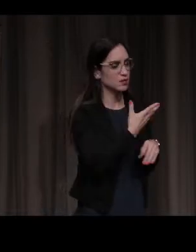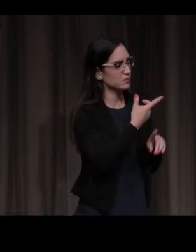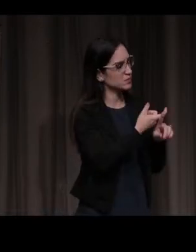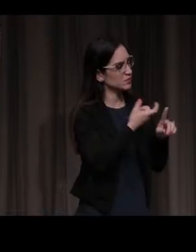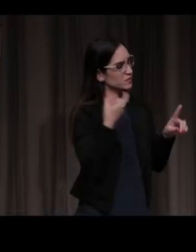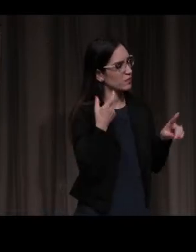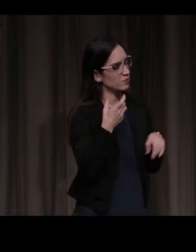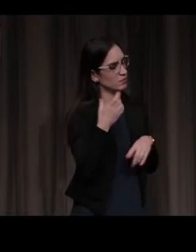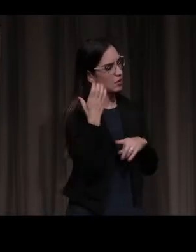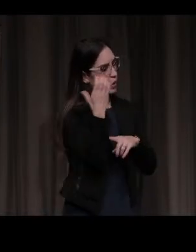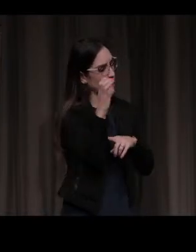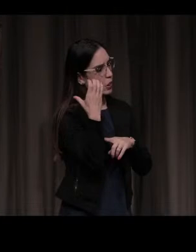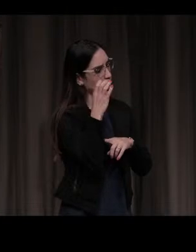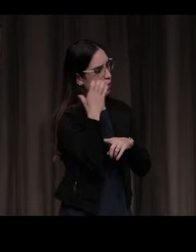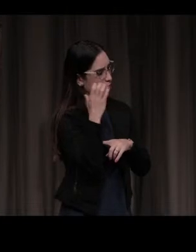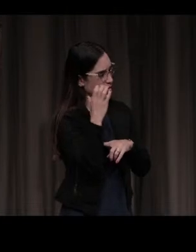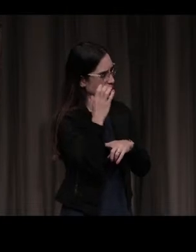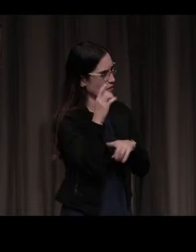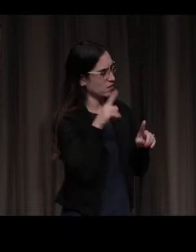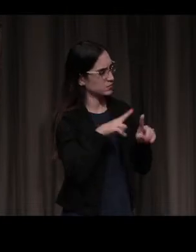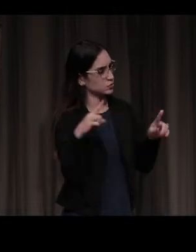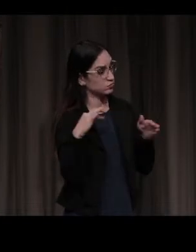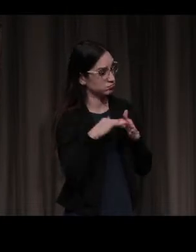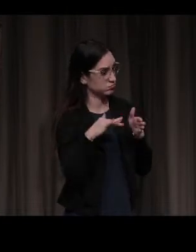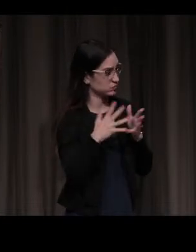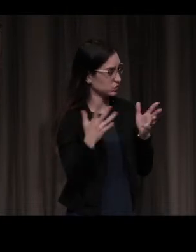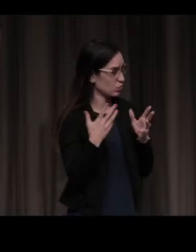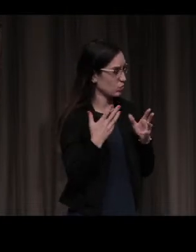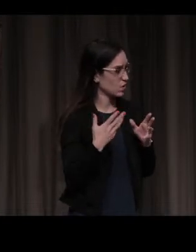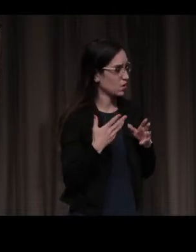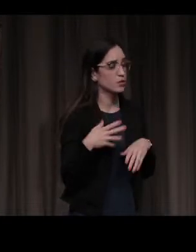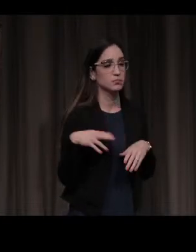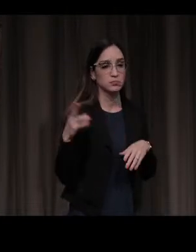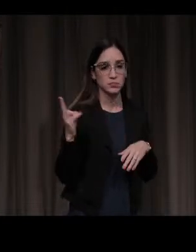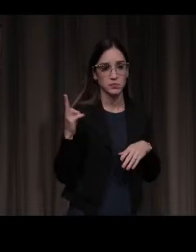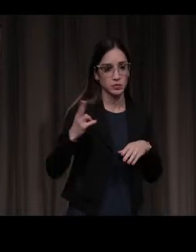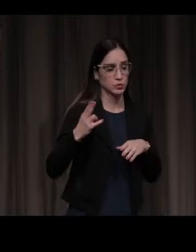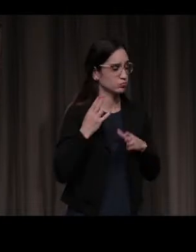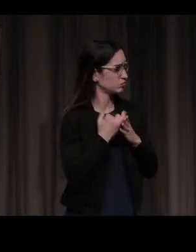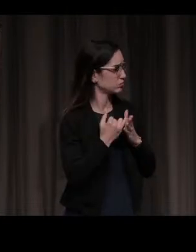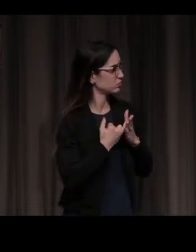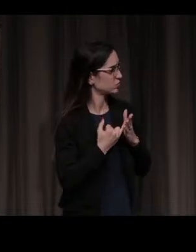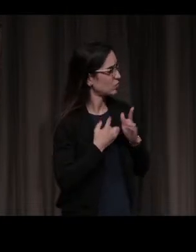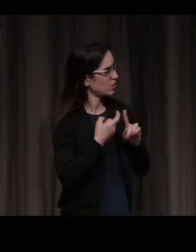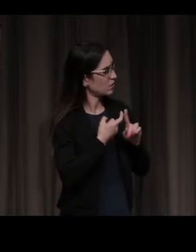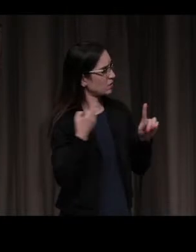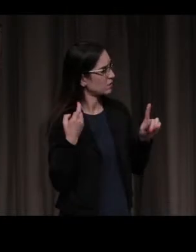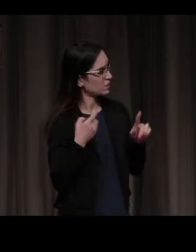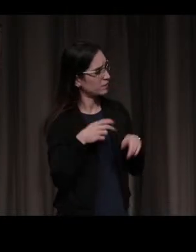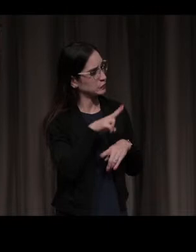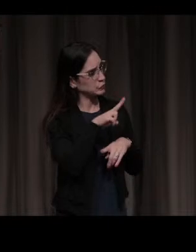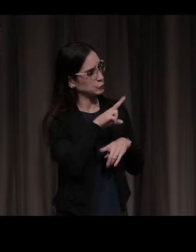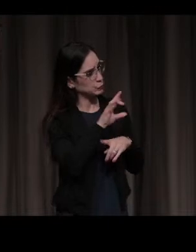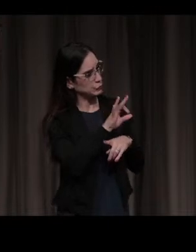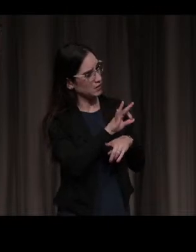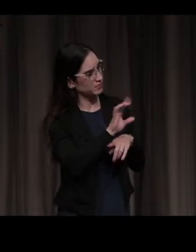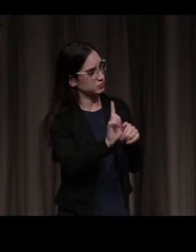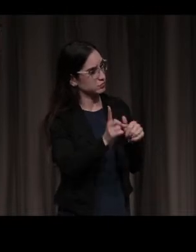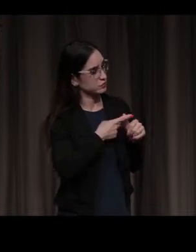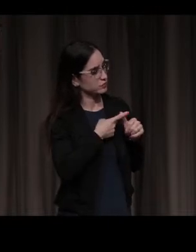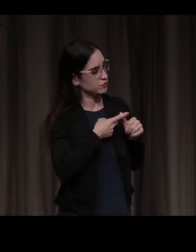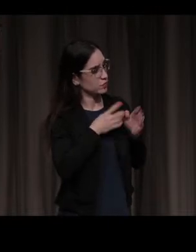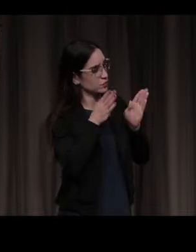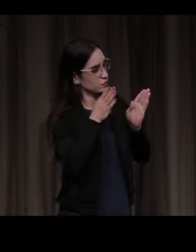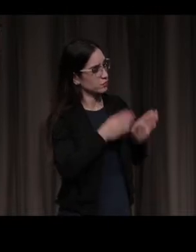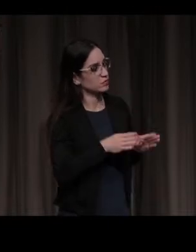native, and I studied art history at the University of Florida, and I was the first